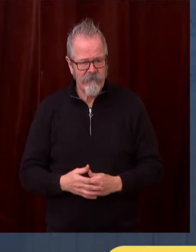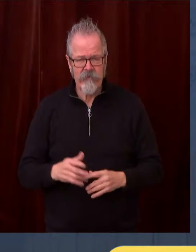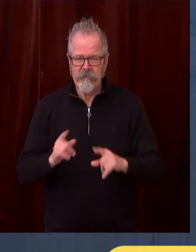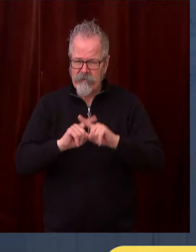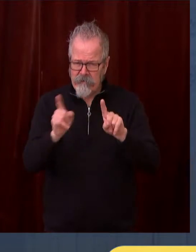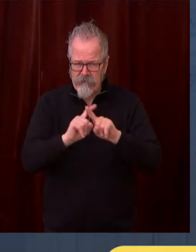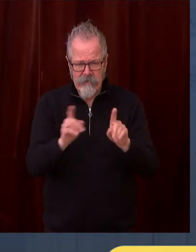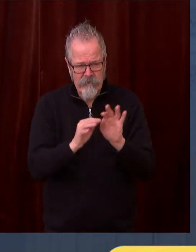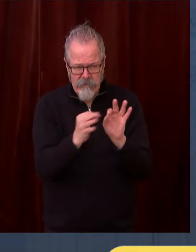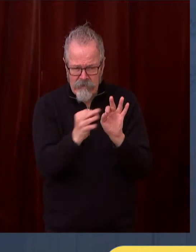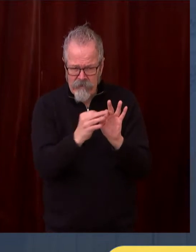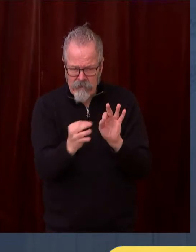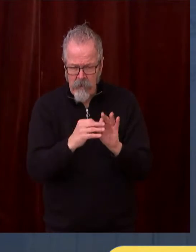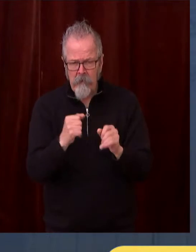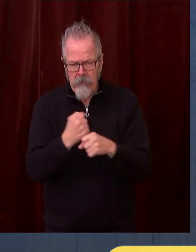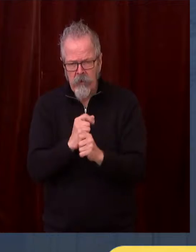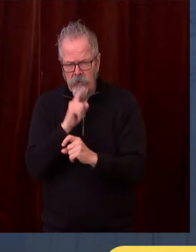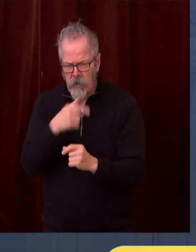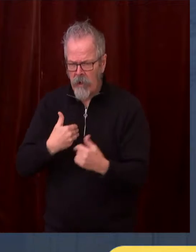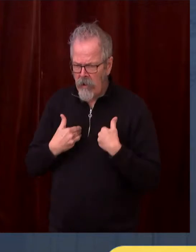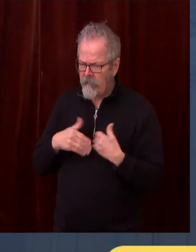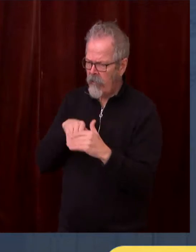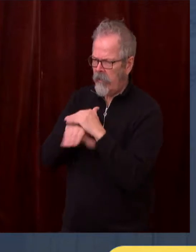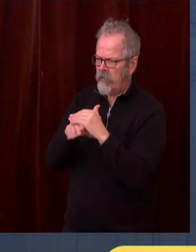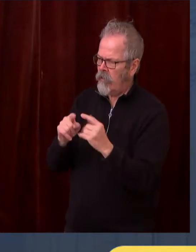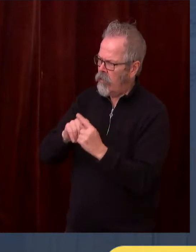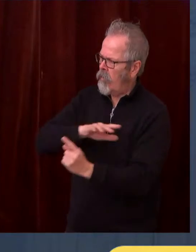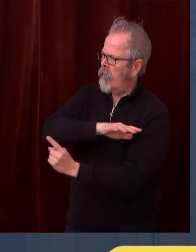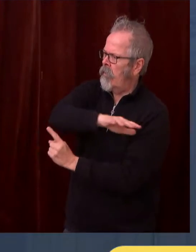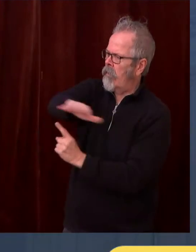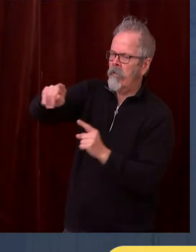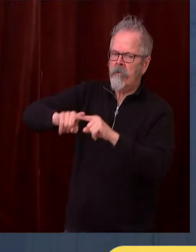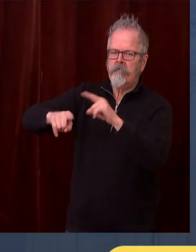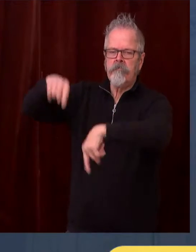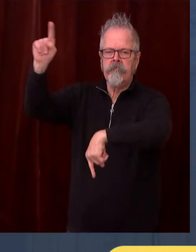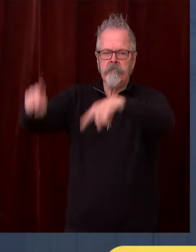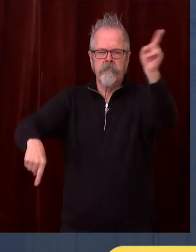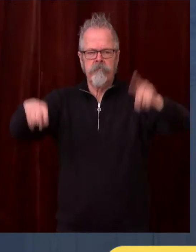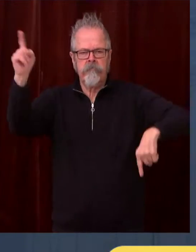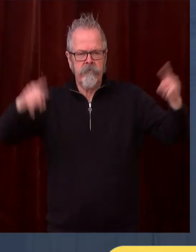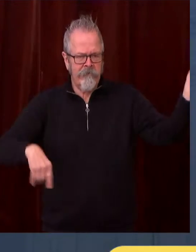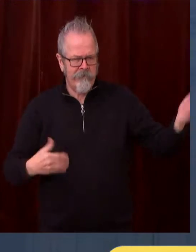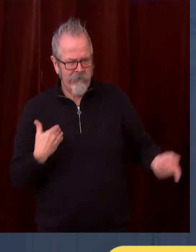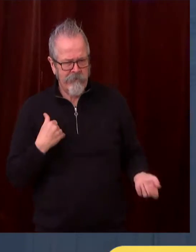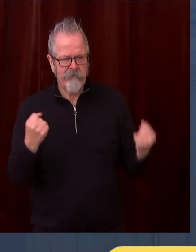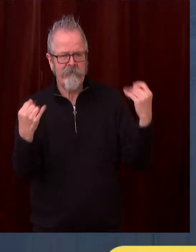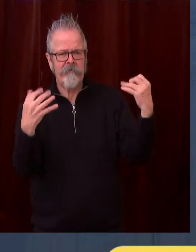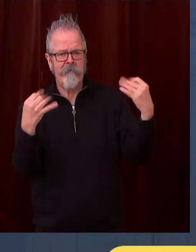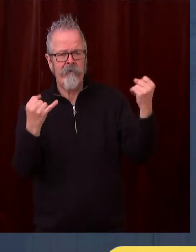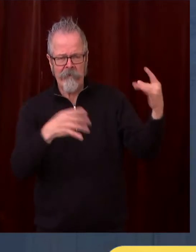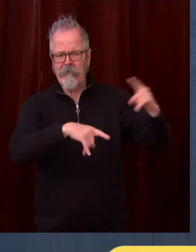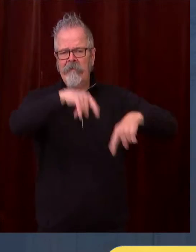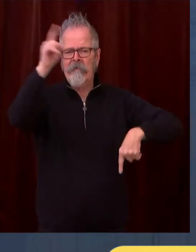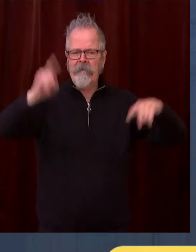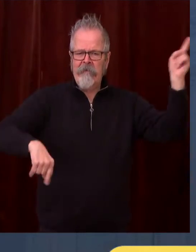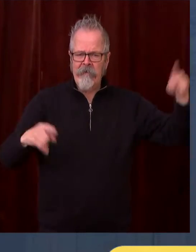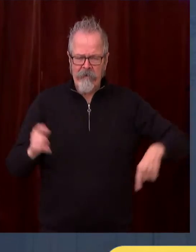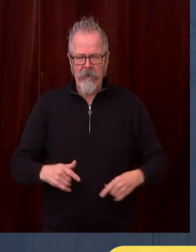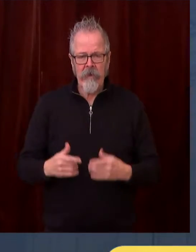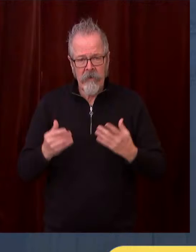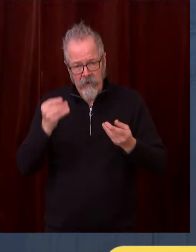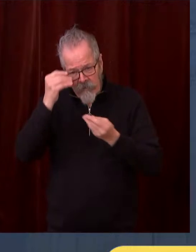has access, and we have done it using trusted advisors in communities to have people who actually understand the